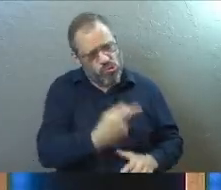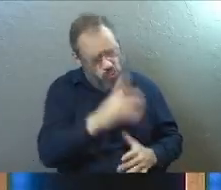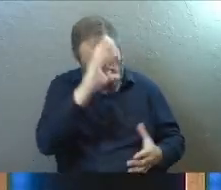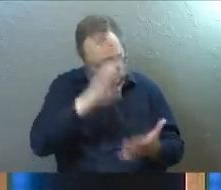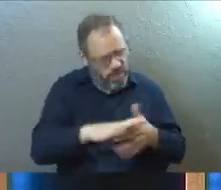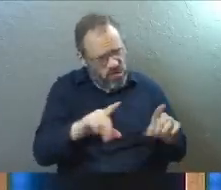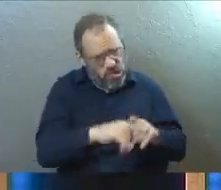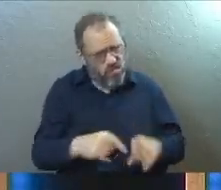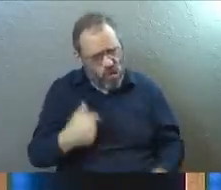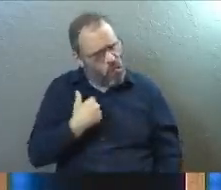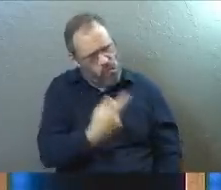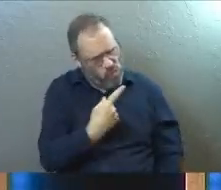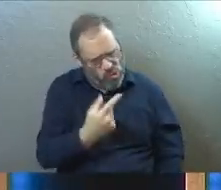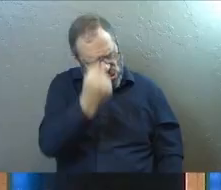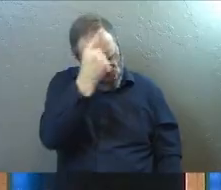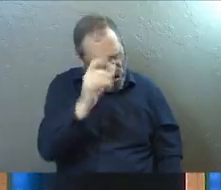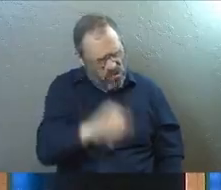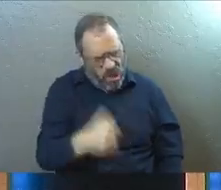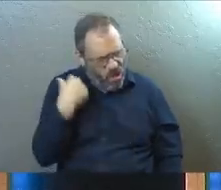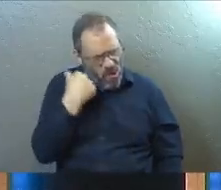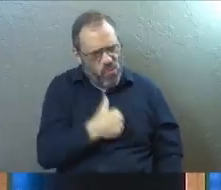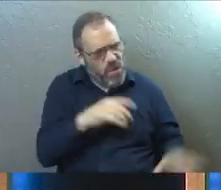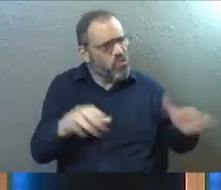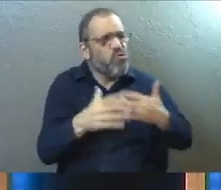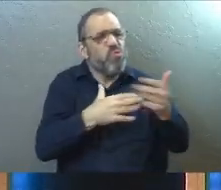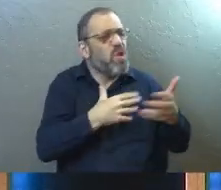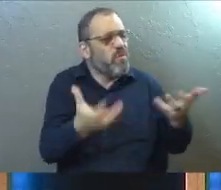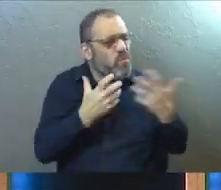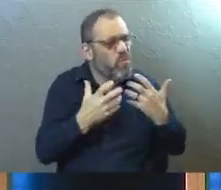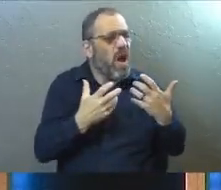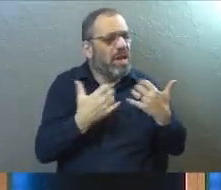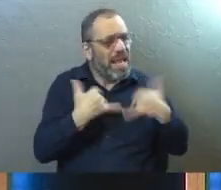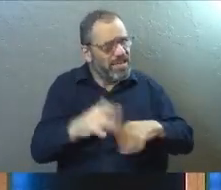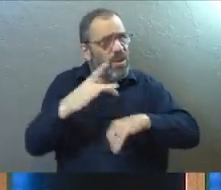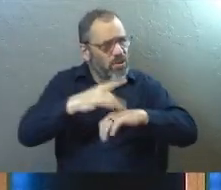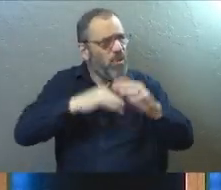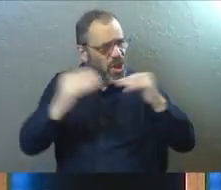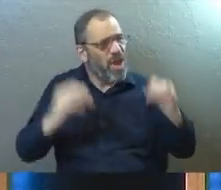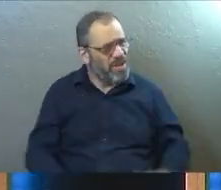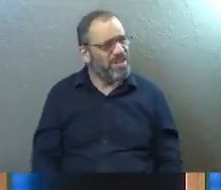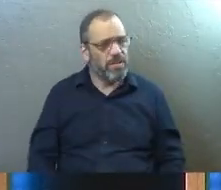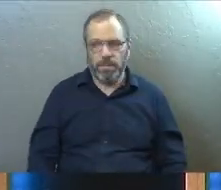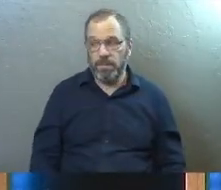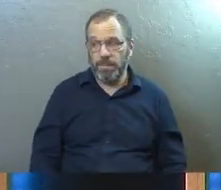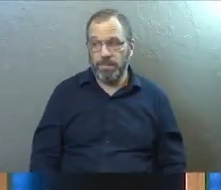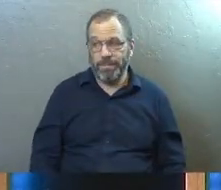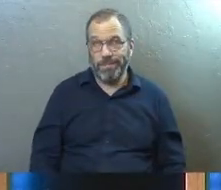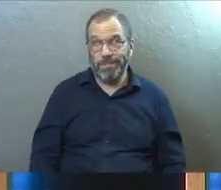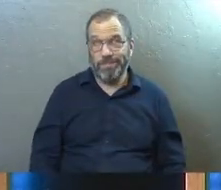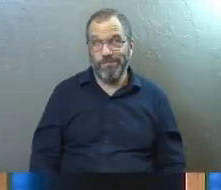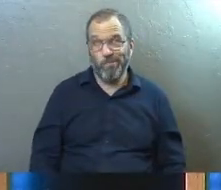believe the same things, we both understand that we can do whatever we want and we're still going to heaven. And I was like,